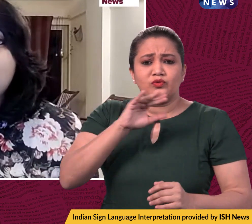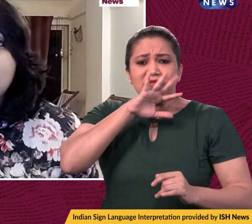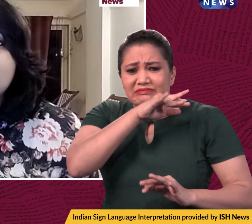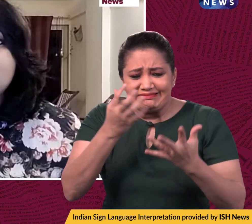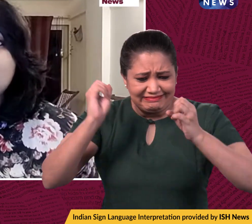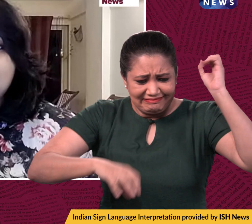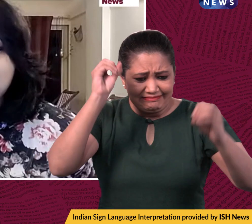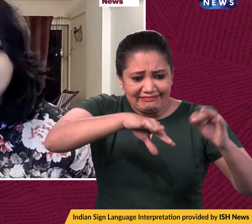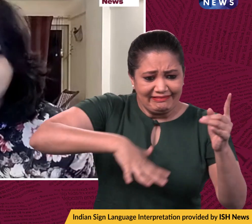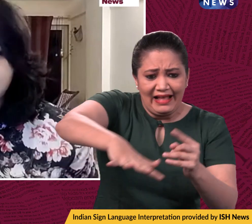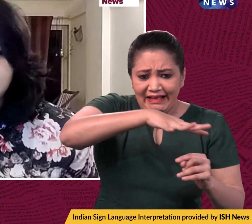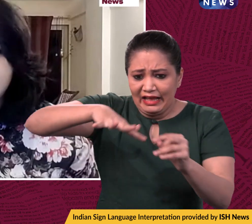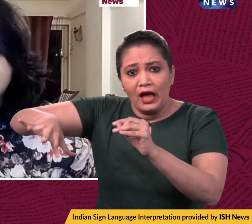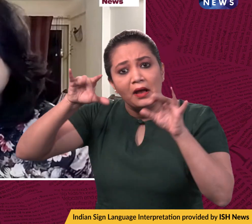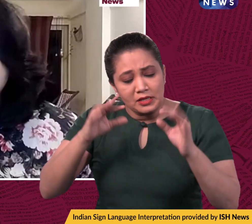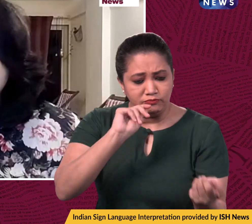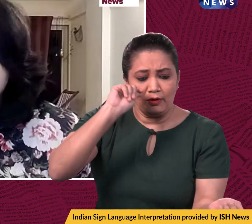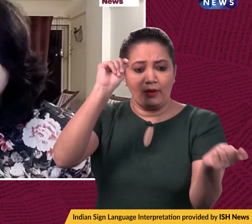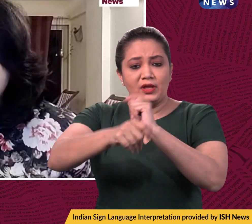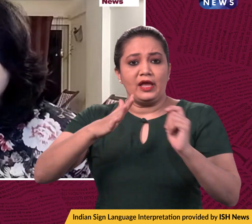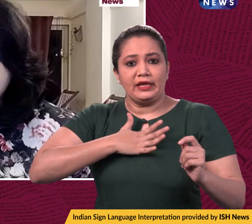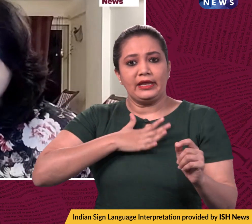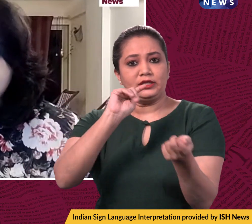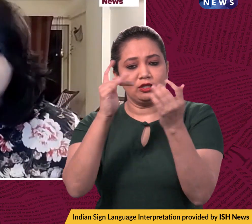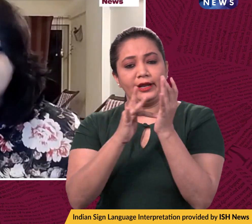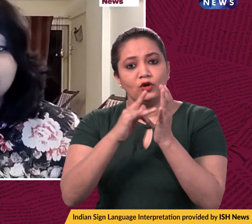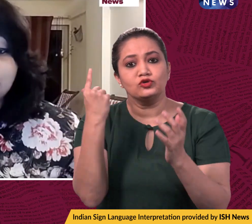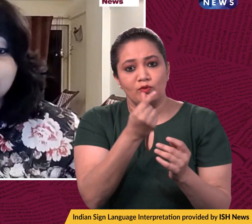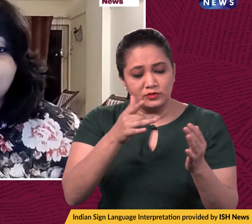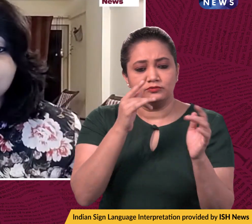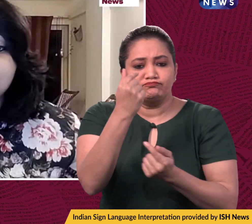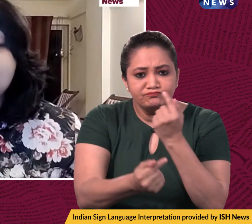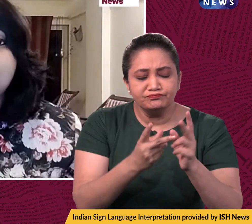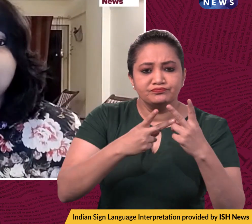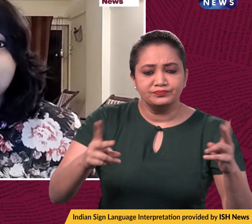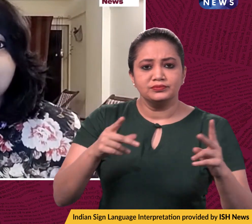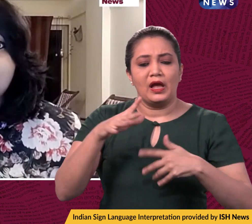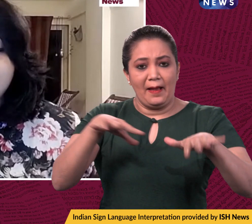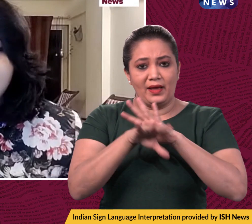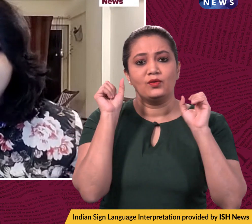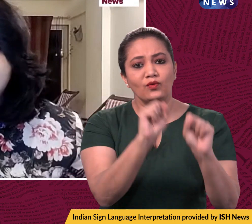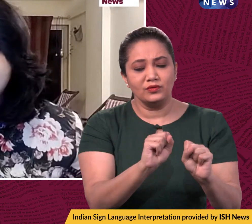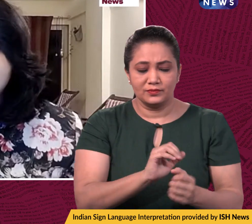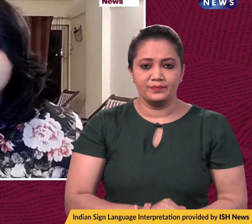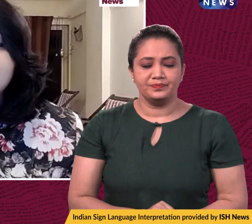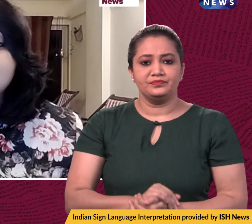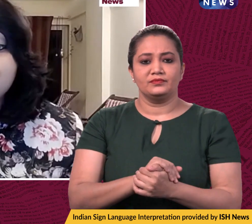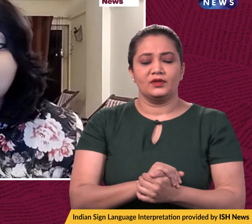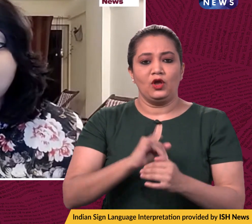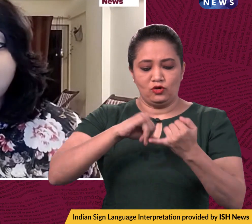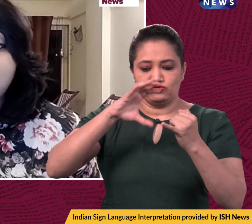be waste dumping grounds. Now, to use green technology in these gardens, the NKDA is